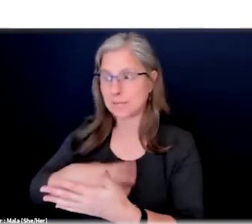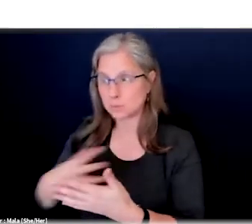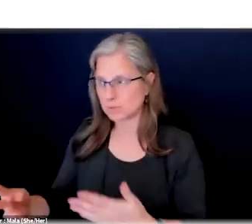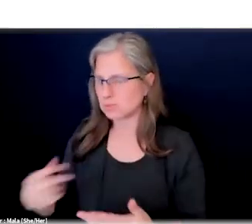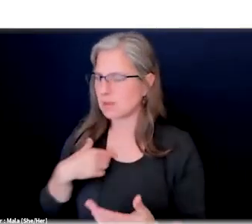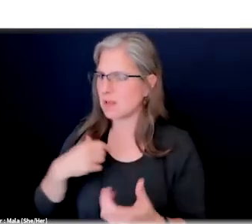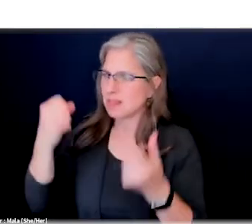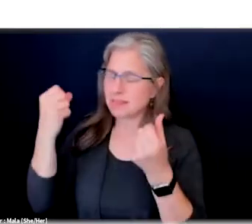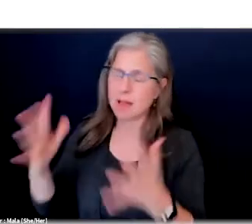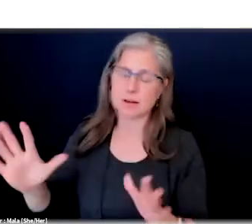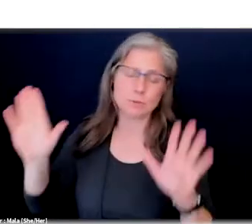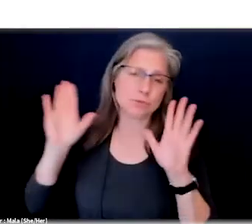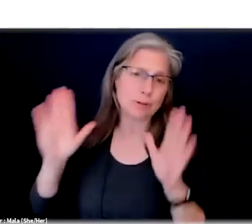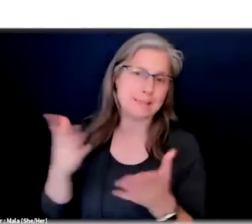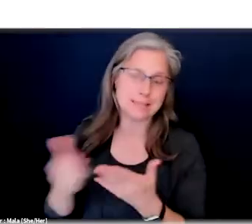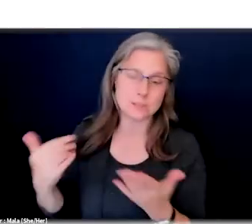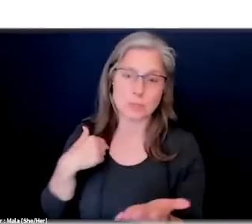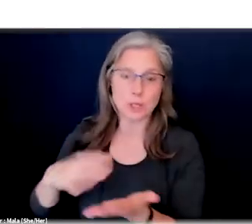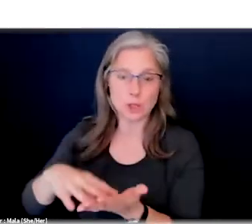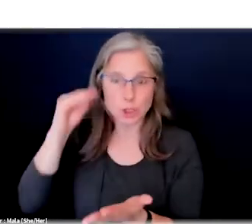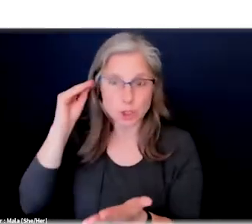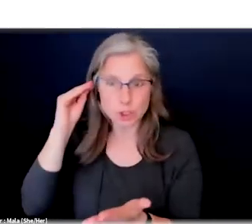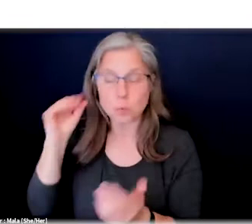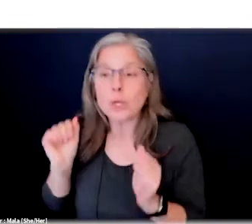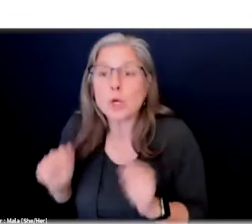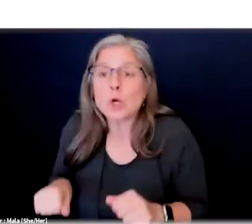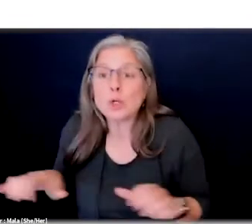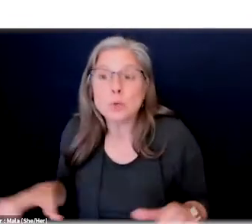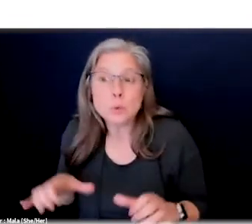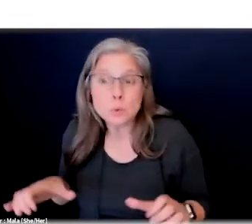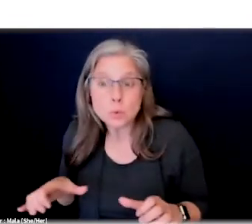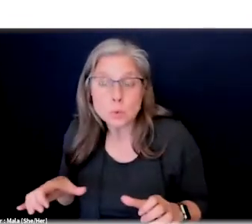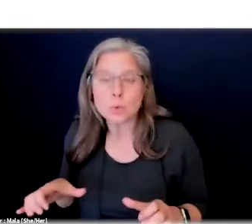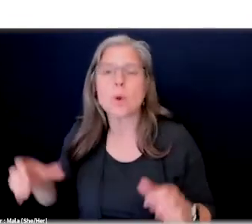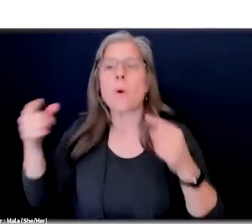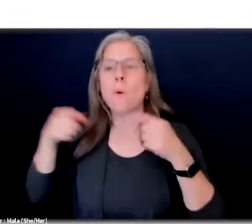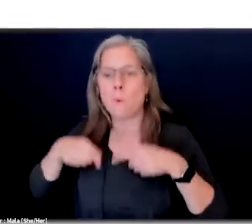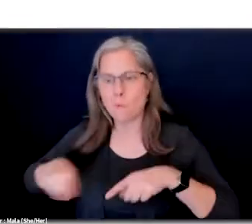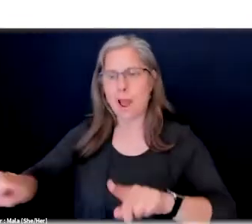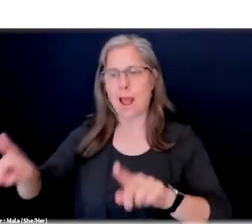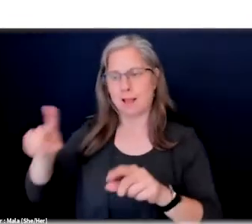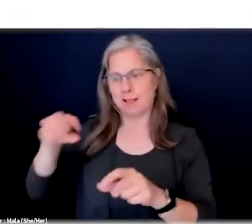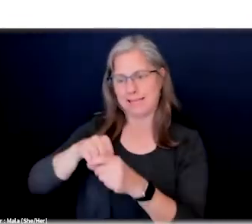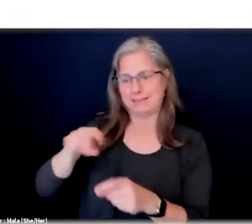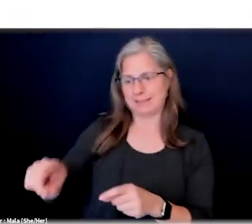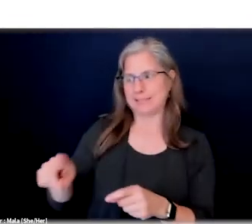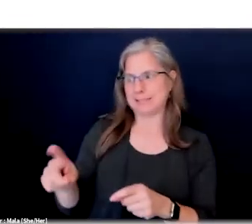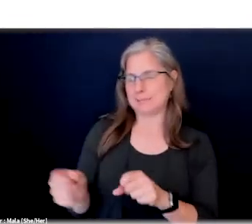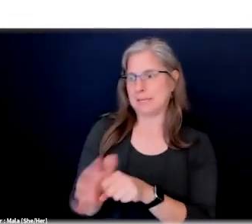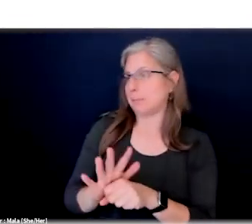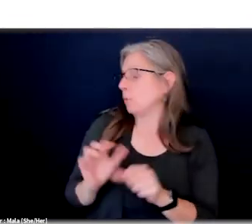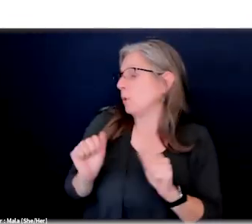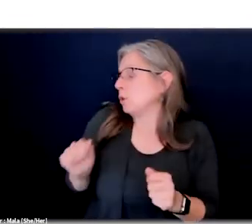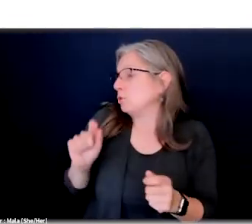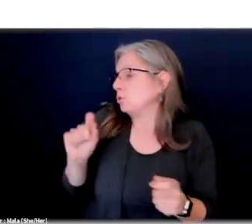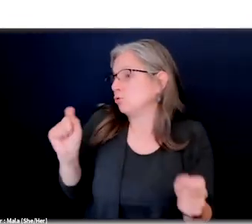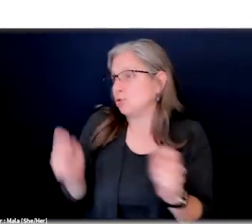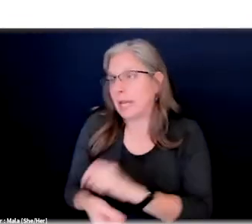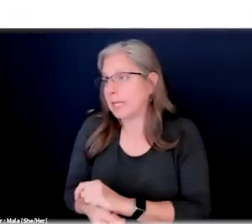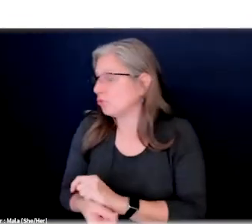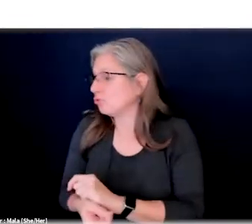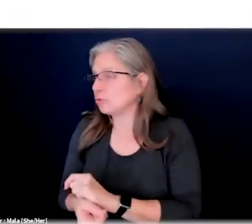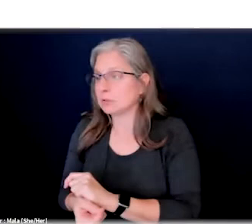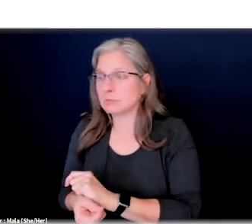lots of great things that we learned that we could do while in this pandemic, and we could pivot and change and